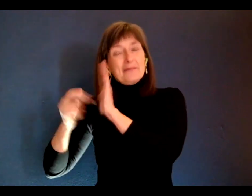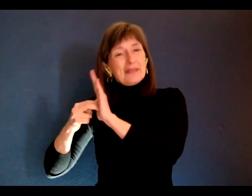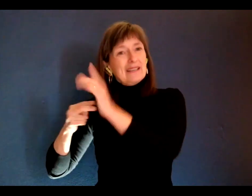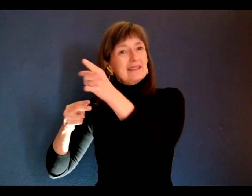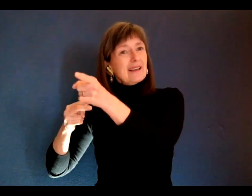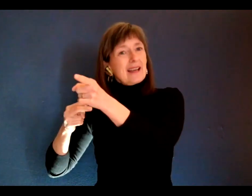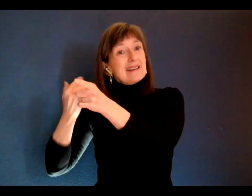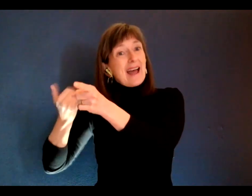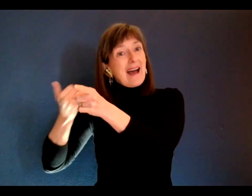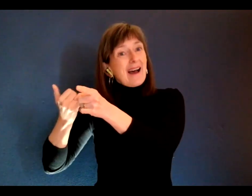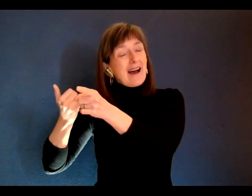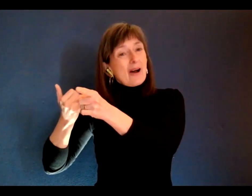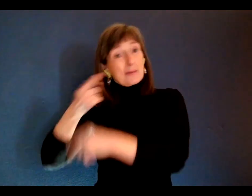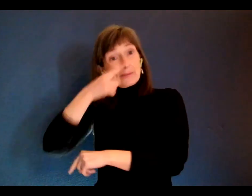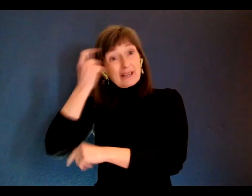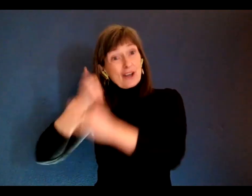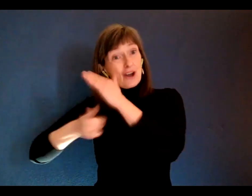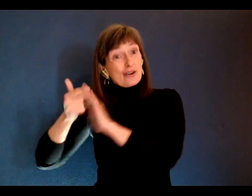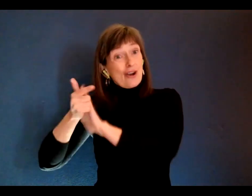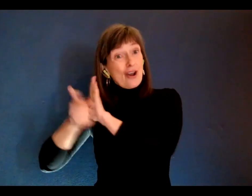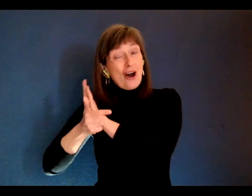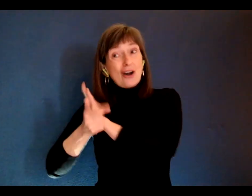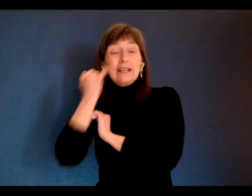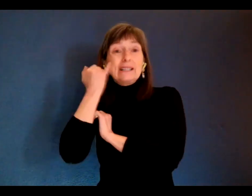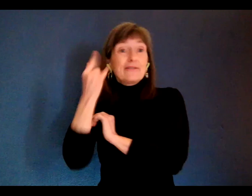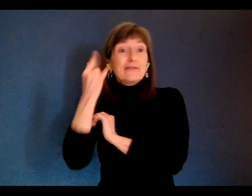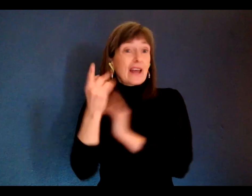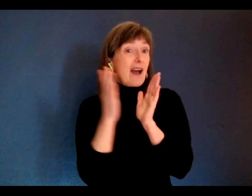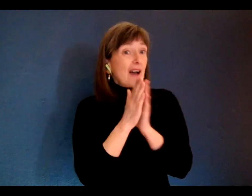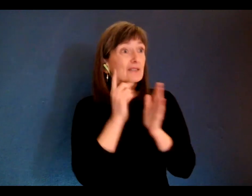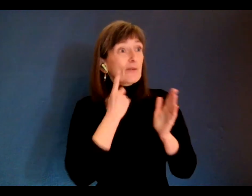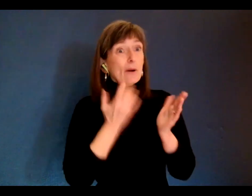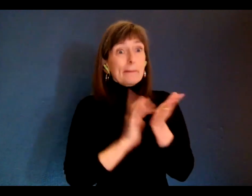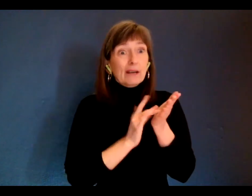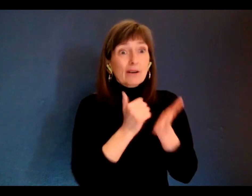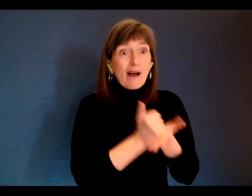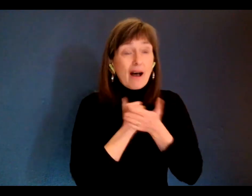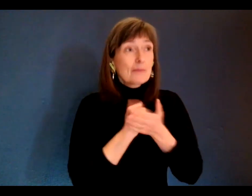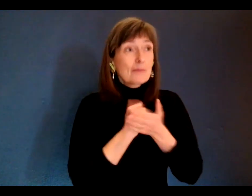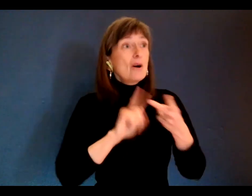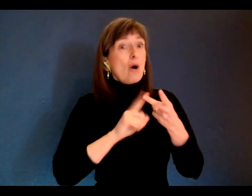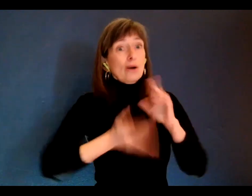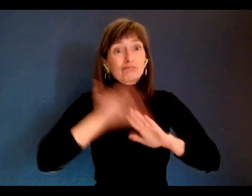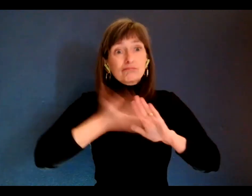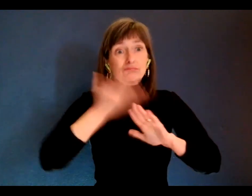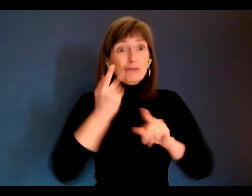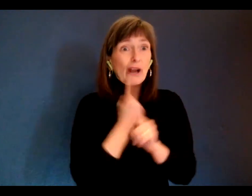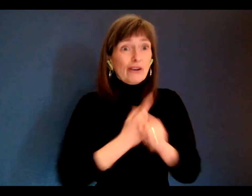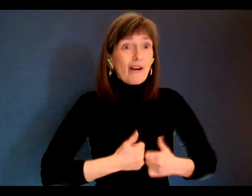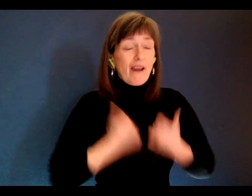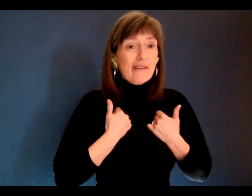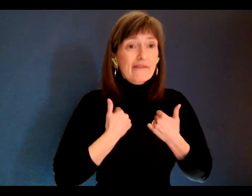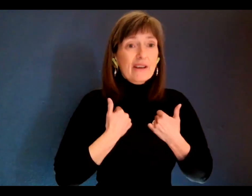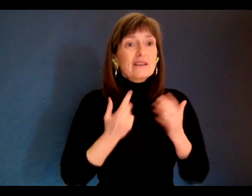of ability to contract, to get medical services, to function as human beings, whether or not they fit into